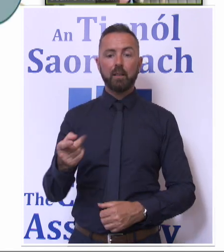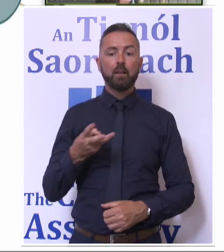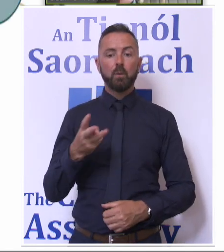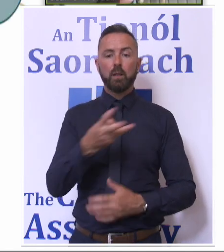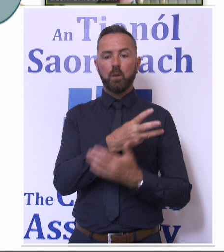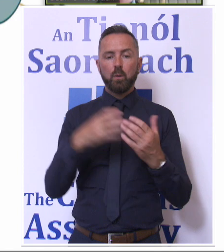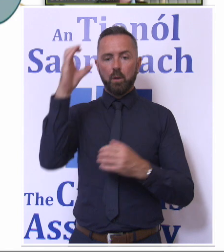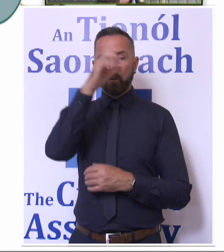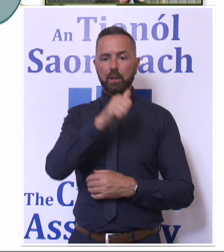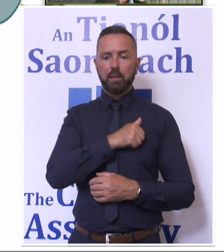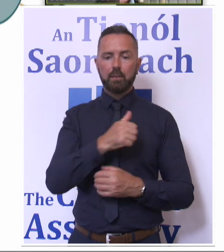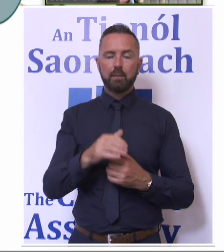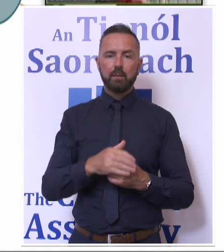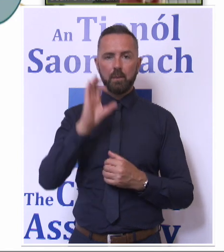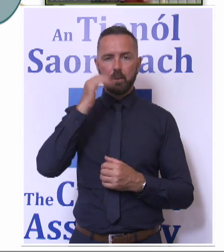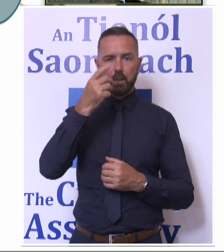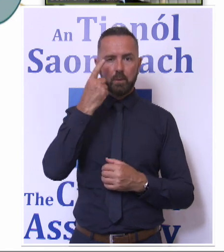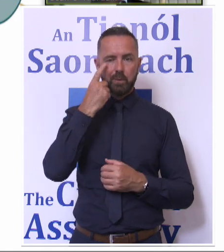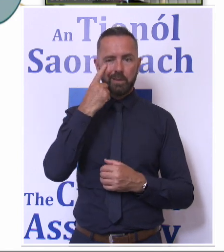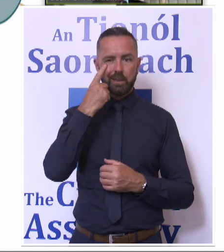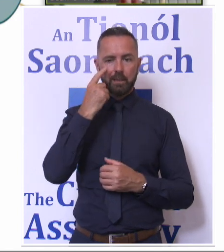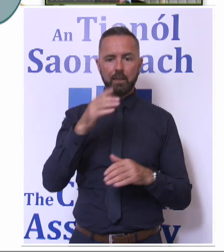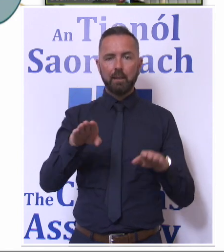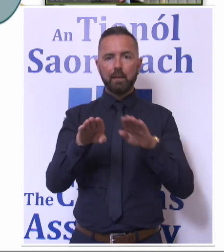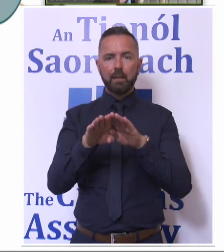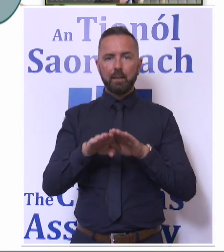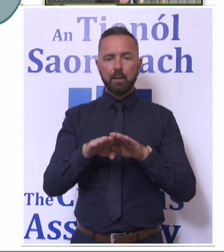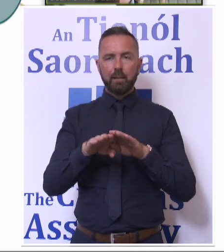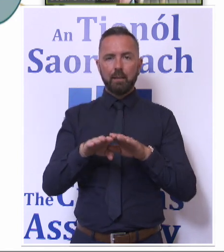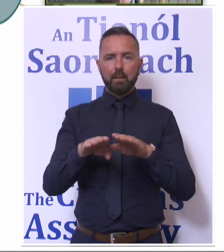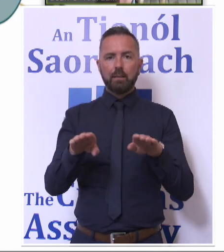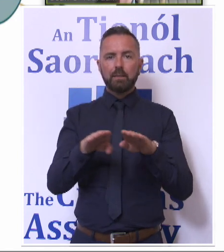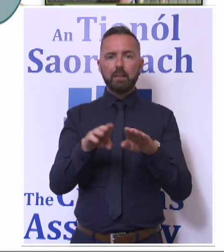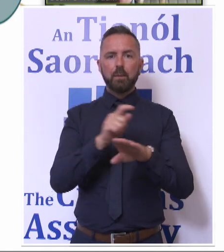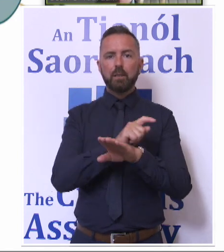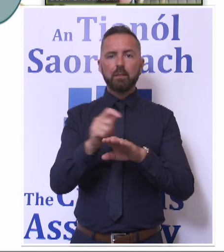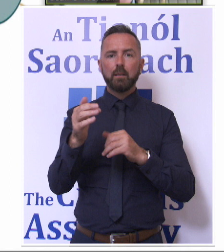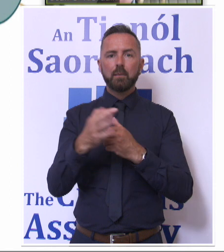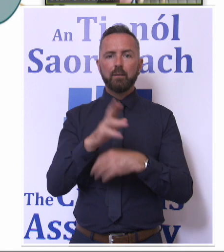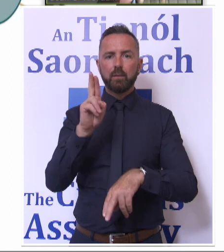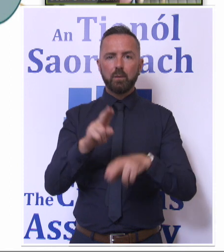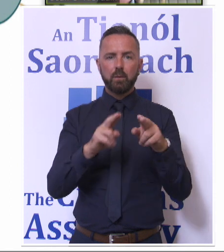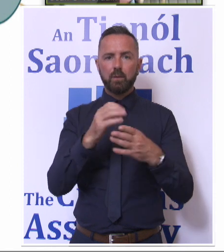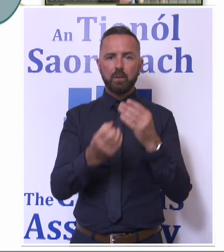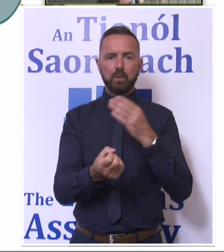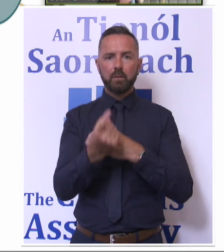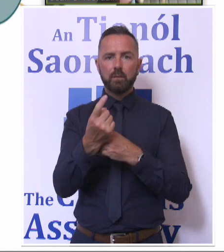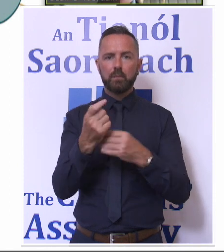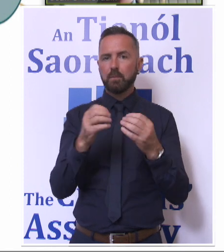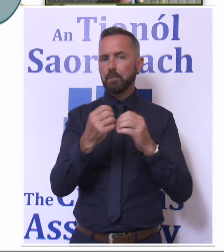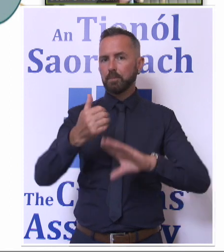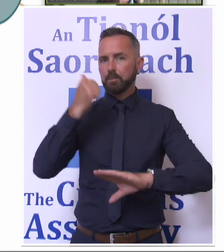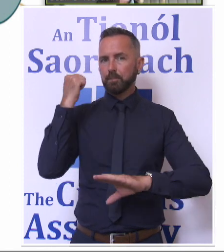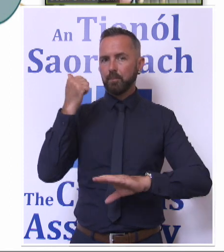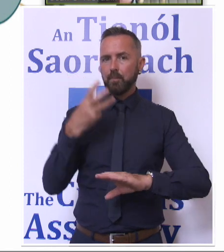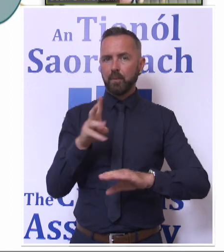context, because we see similar types of initiatives, and I'm sure mayors this afternoon may well mention them. We see